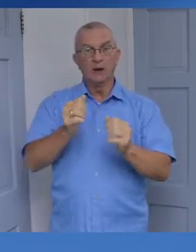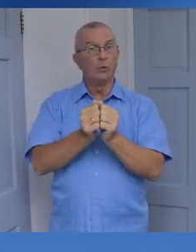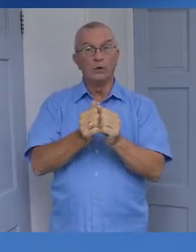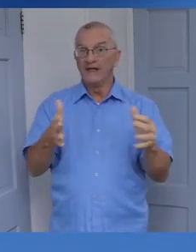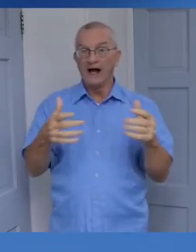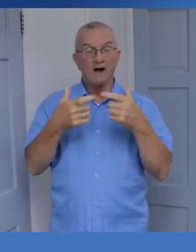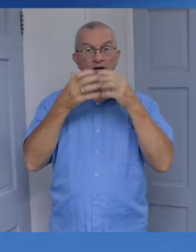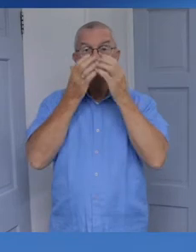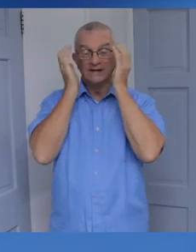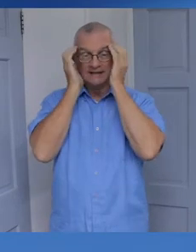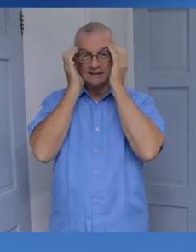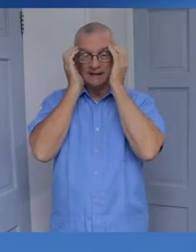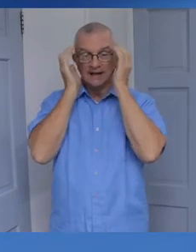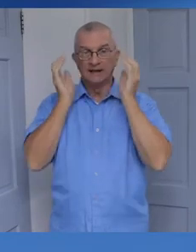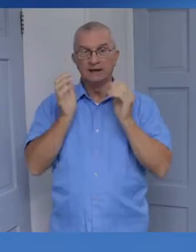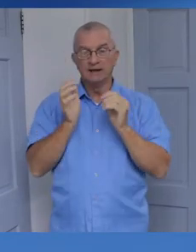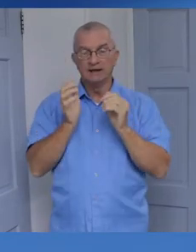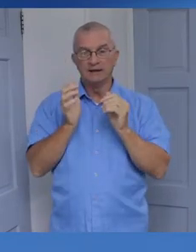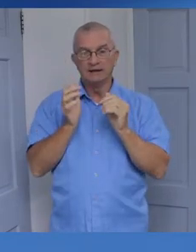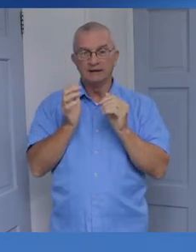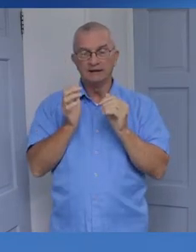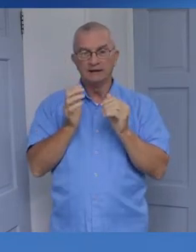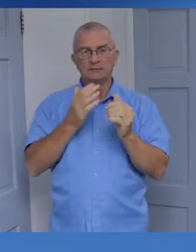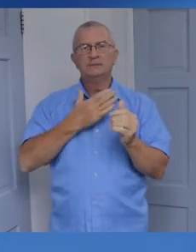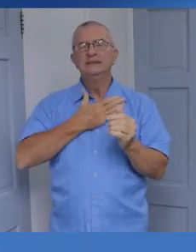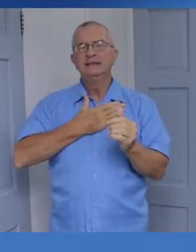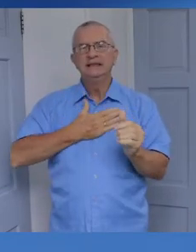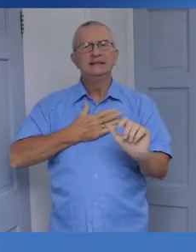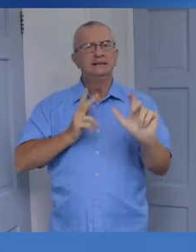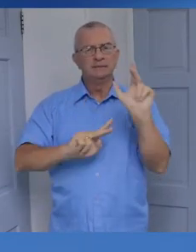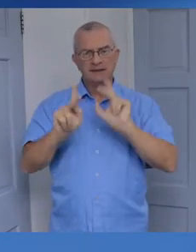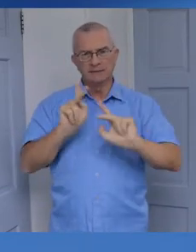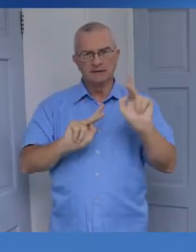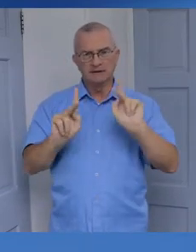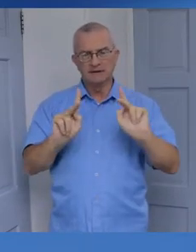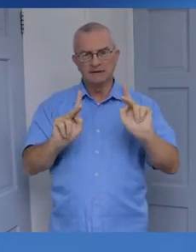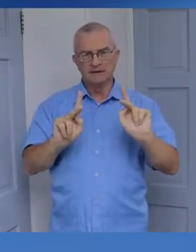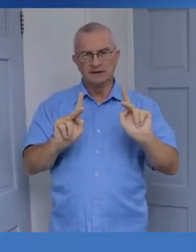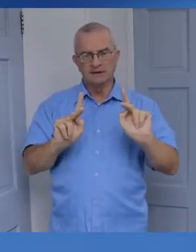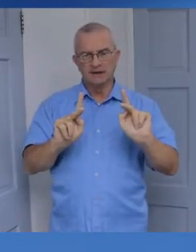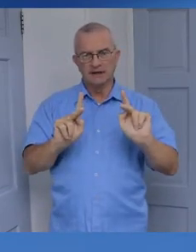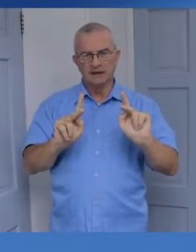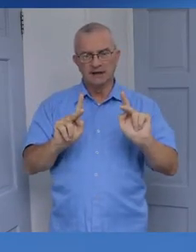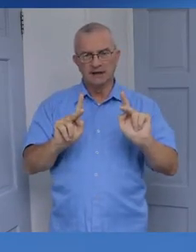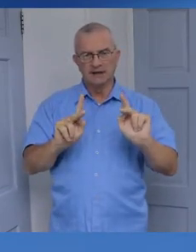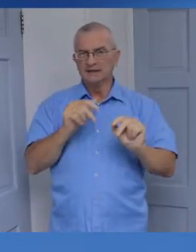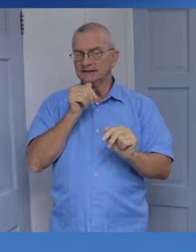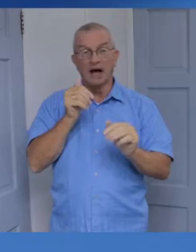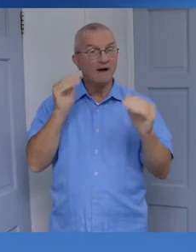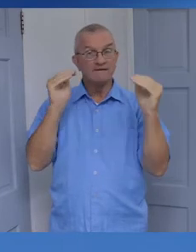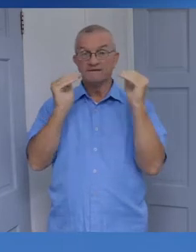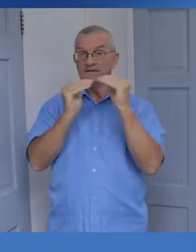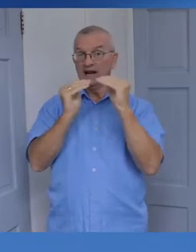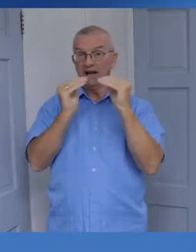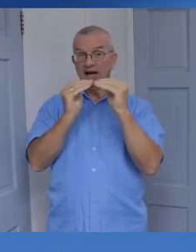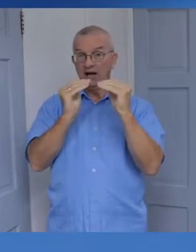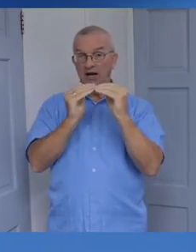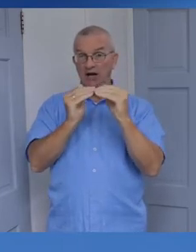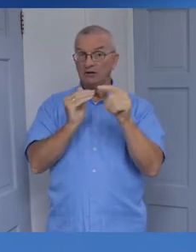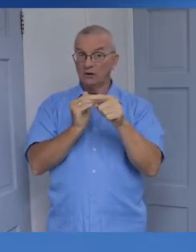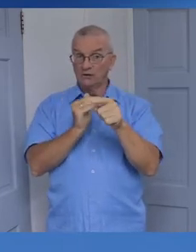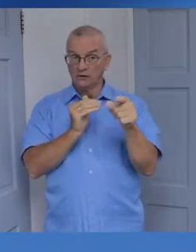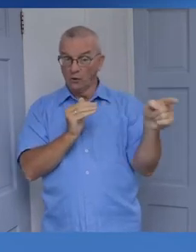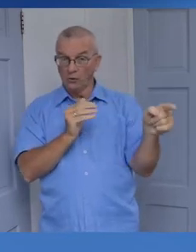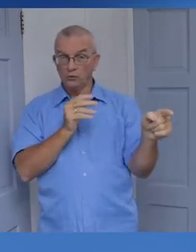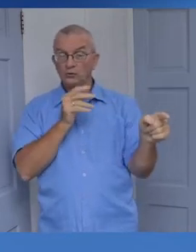Fellow Guyanese, it is extremely unfair to those who are following the guidelines to